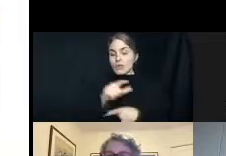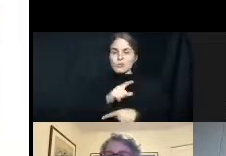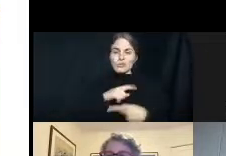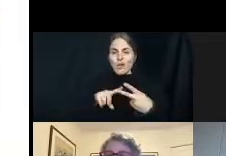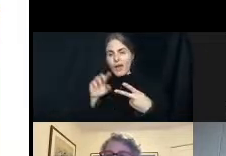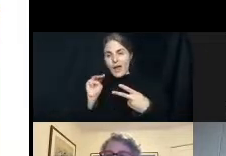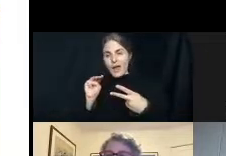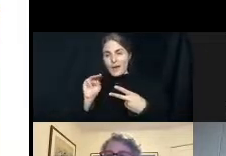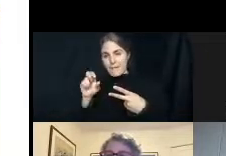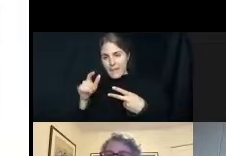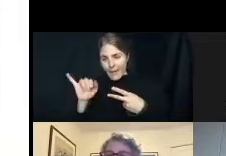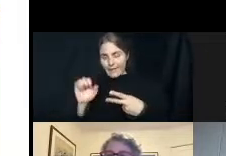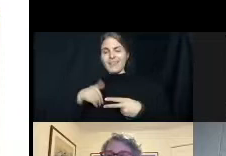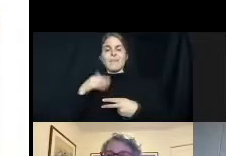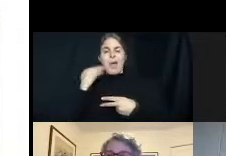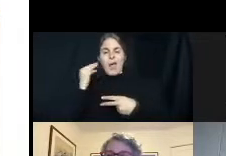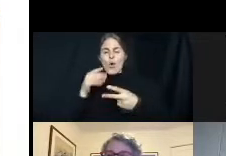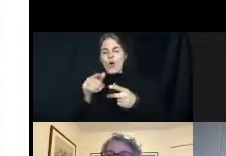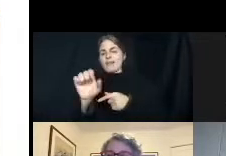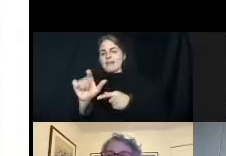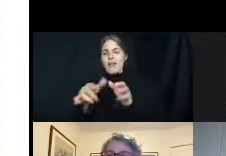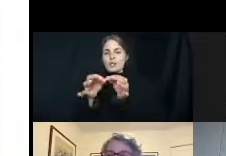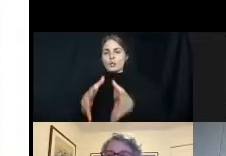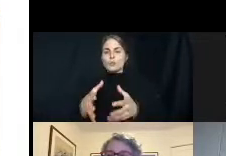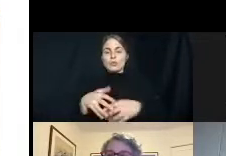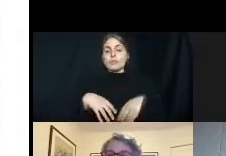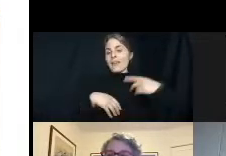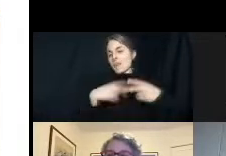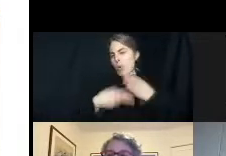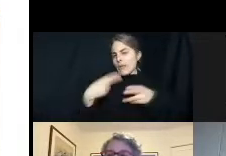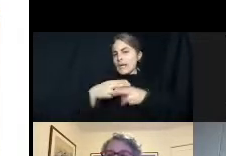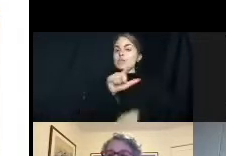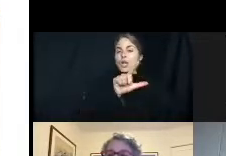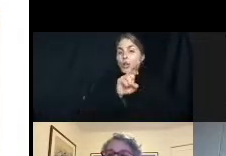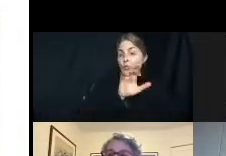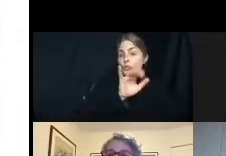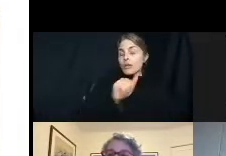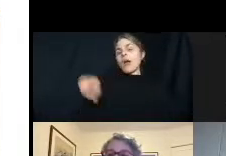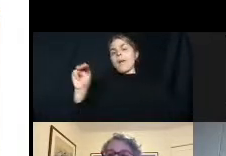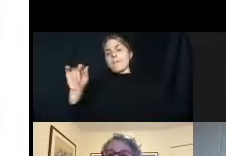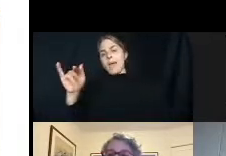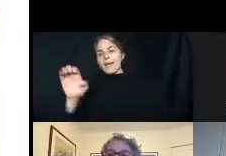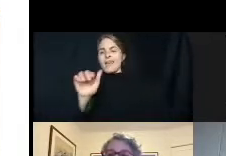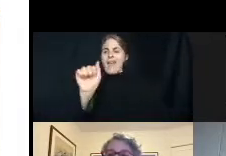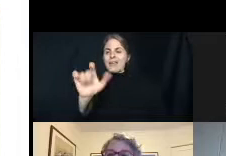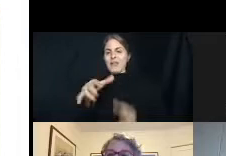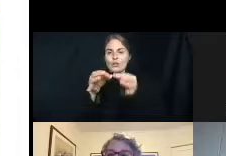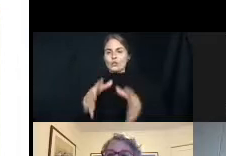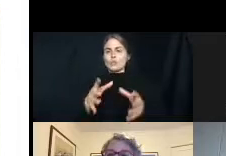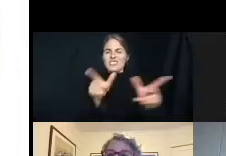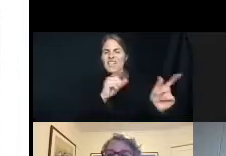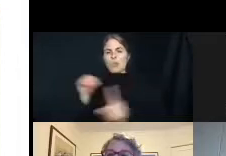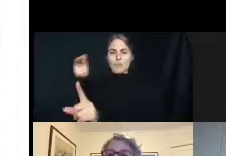ASL interpreters for tonight. And they are both named Lucia and Maggie ASL interpretation, and they should be spotlighted